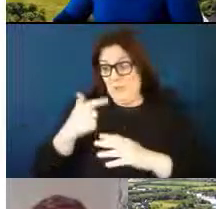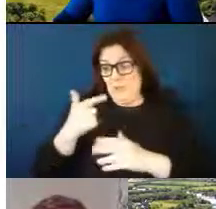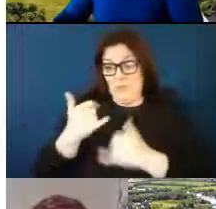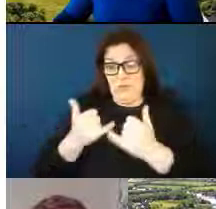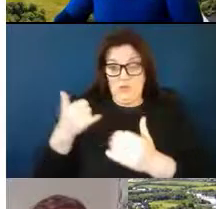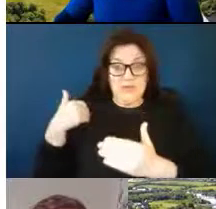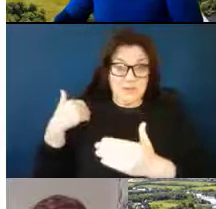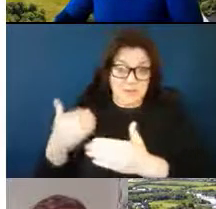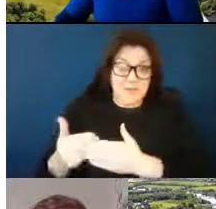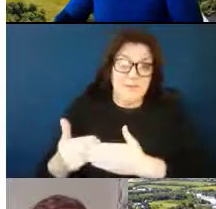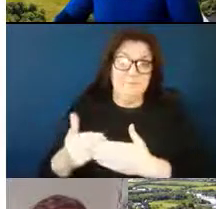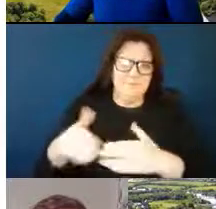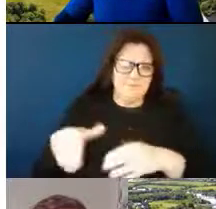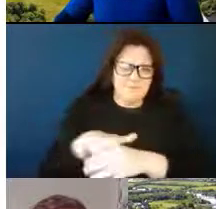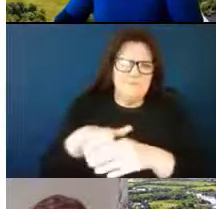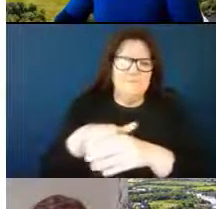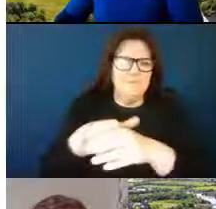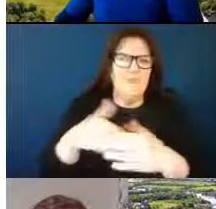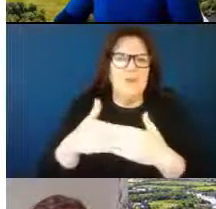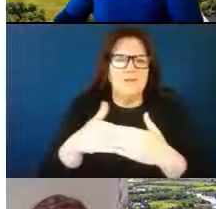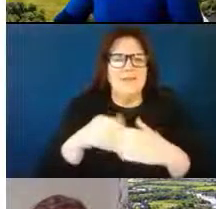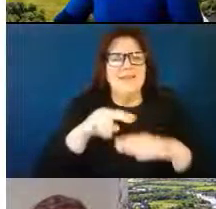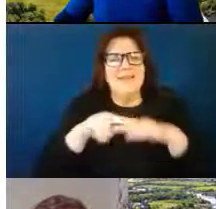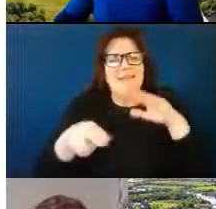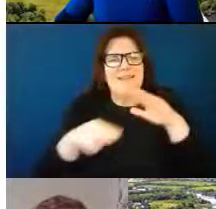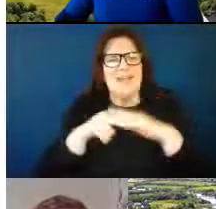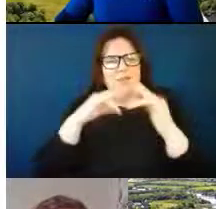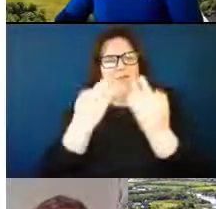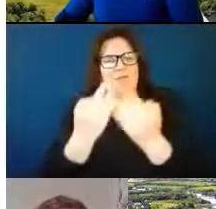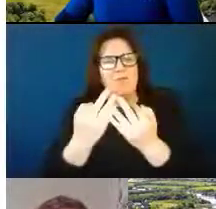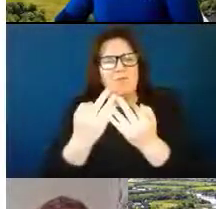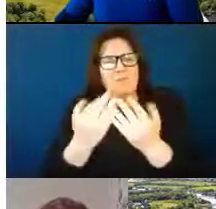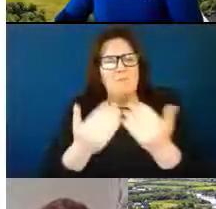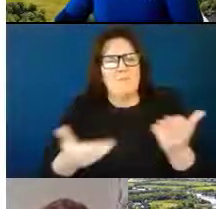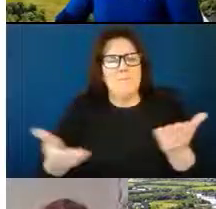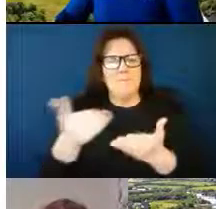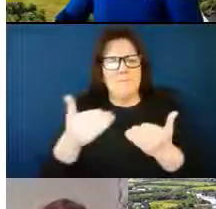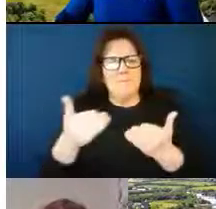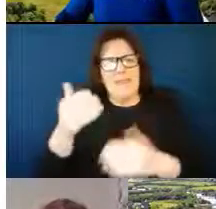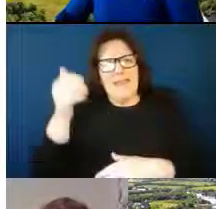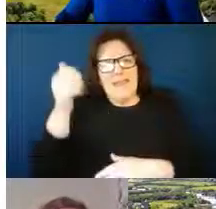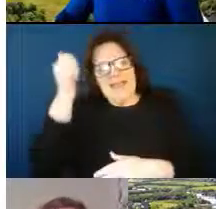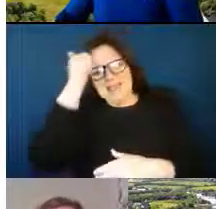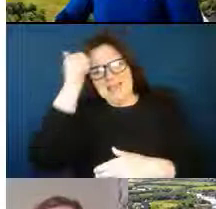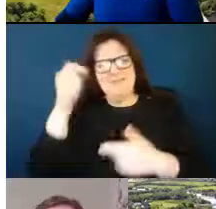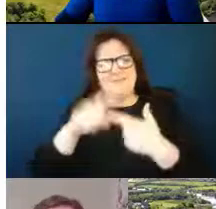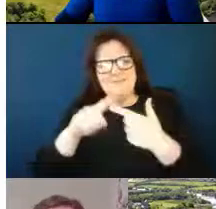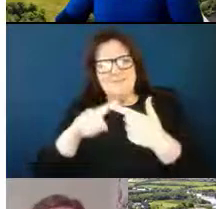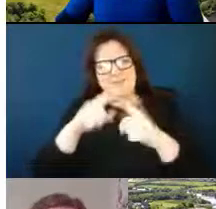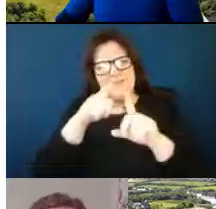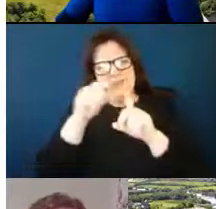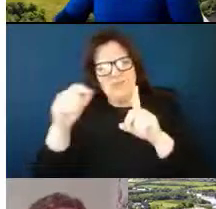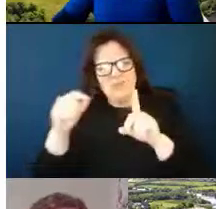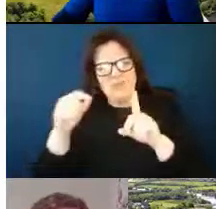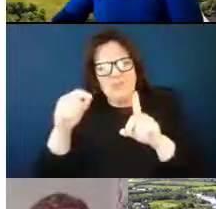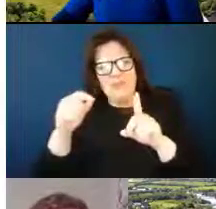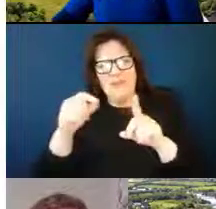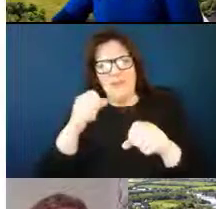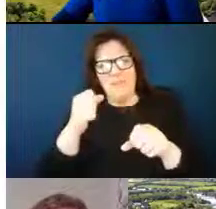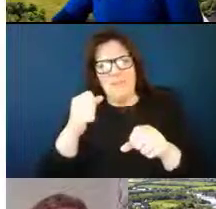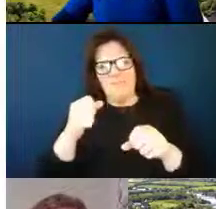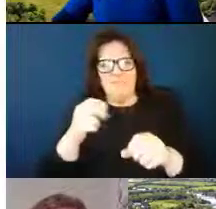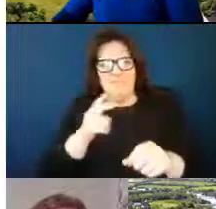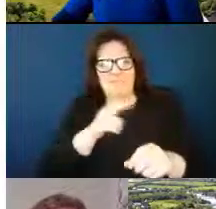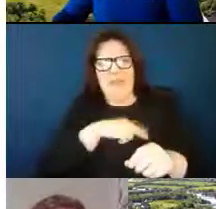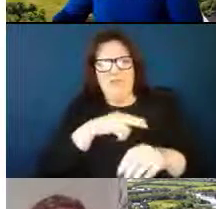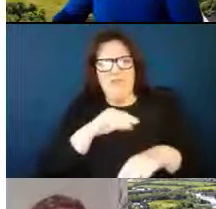years have participated in the National Forum's and AHEAD's digital badge on universal design